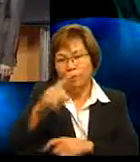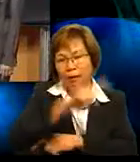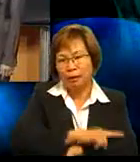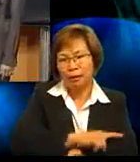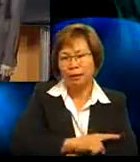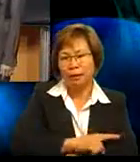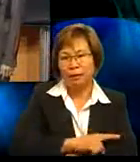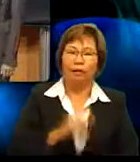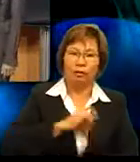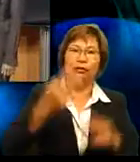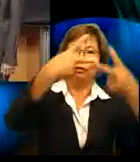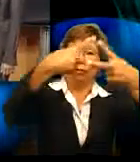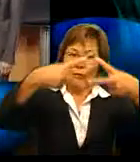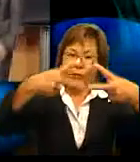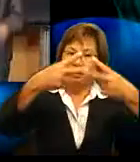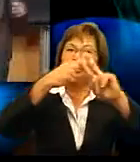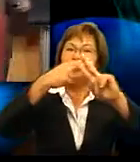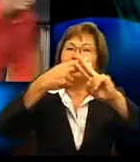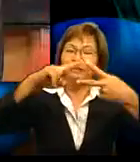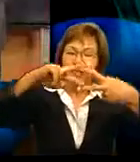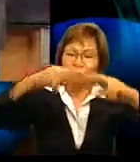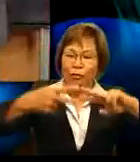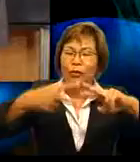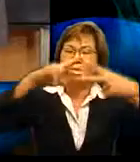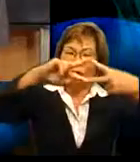probably go to Mid Valley now.